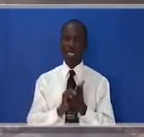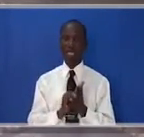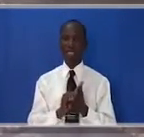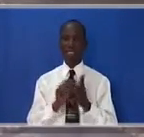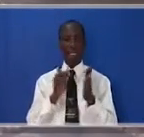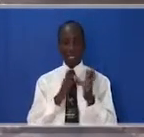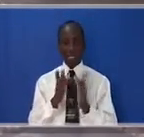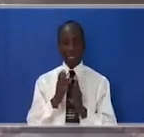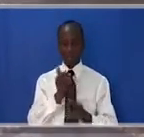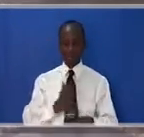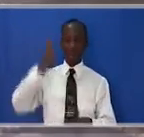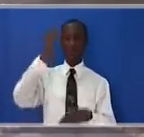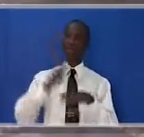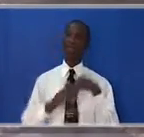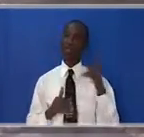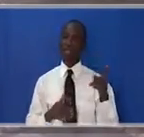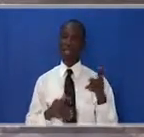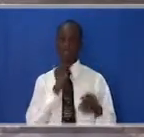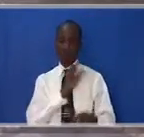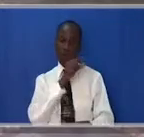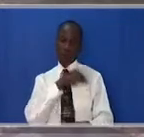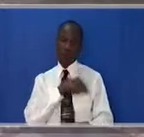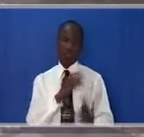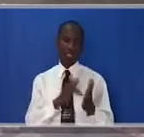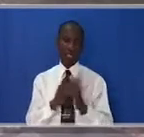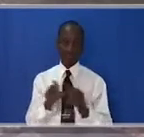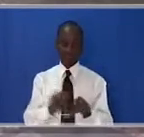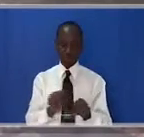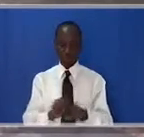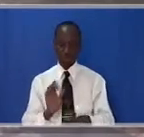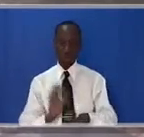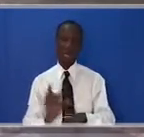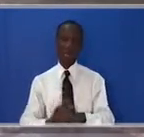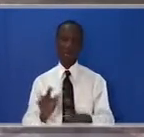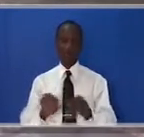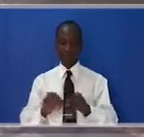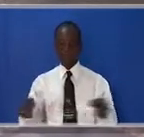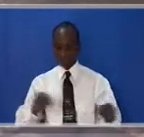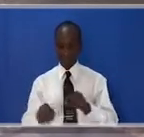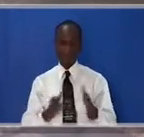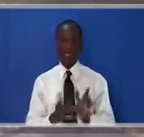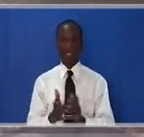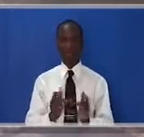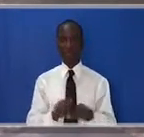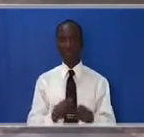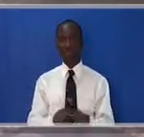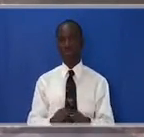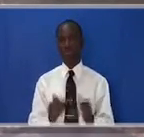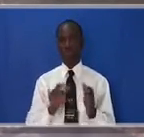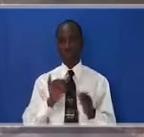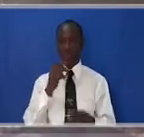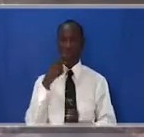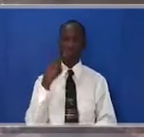cry no, no, so on fata, so a world Jesus, Nempabua and Homampo, and also or Sunny, Nempabua and